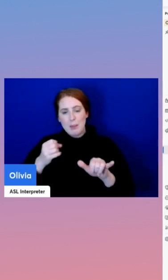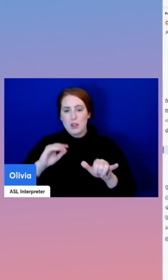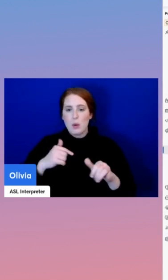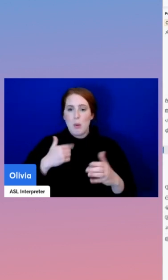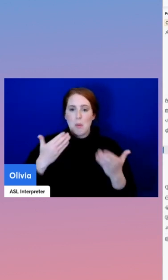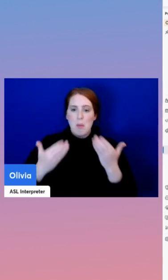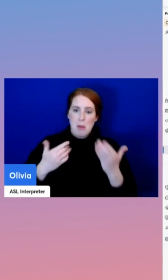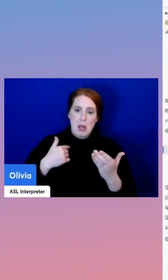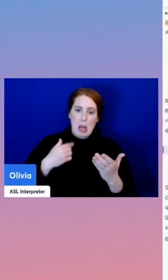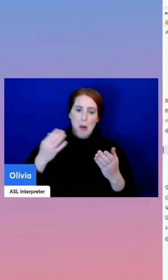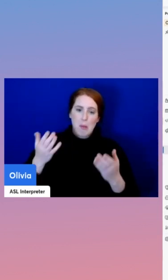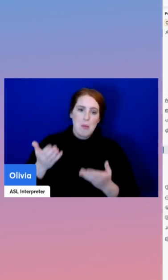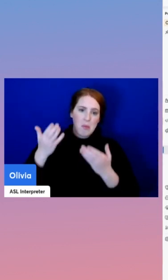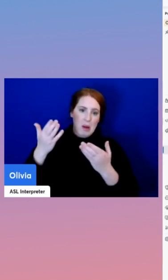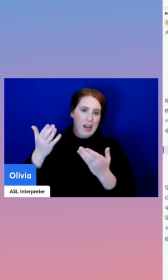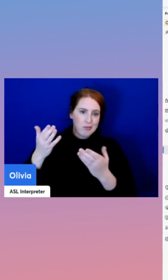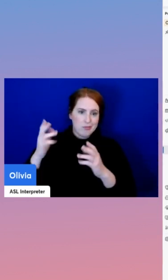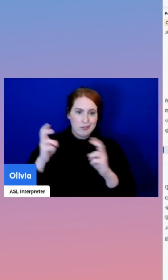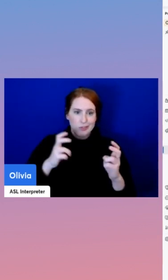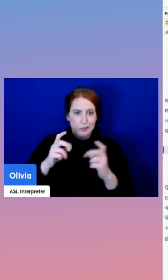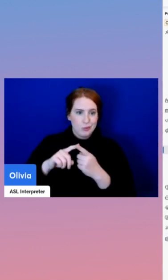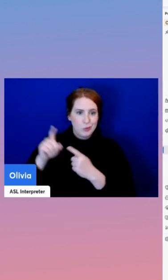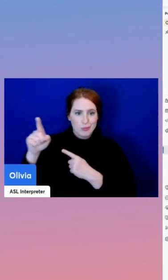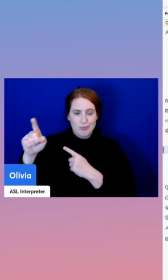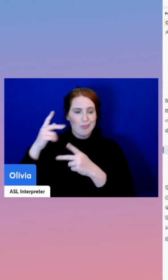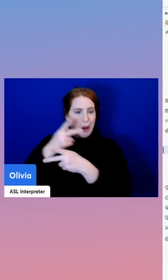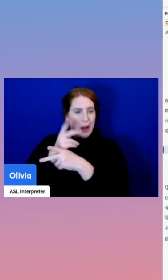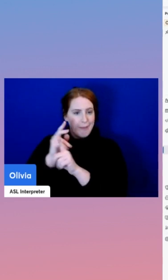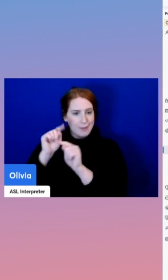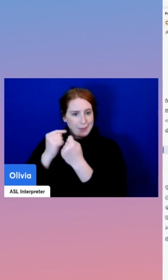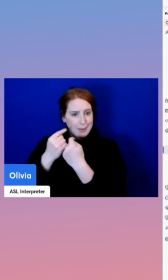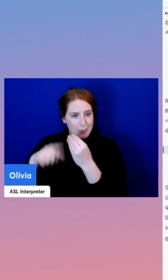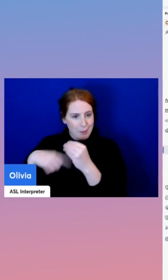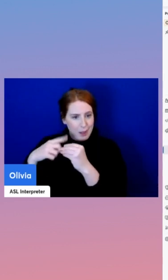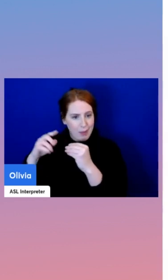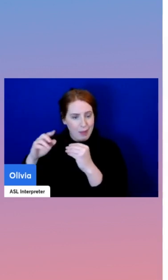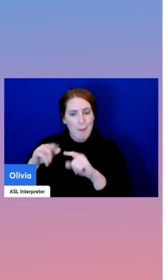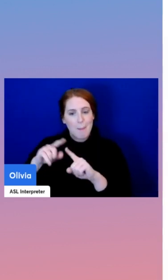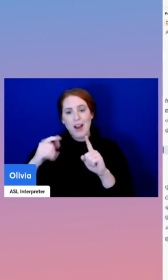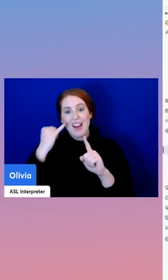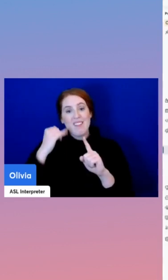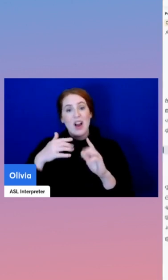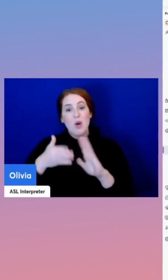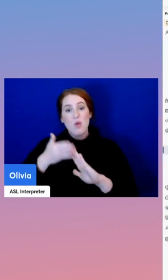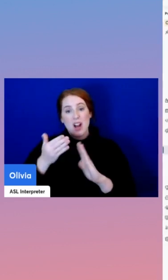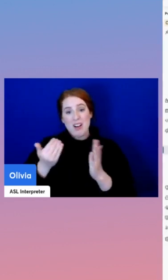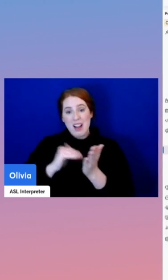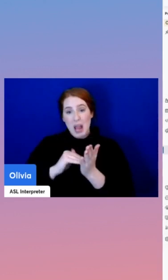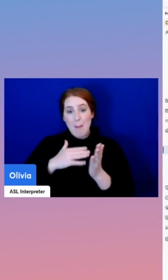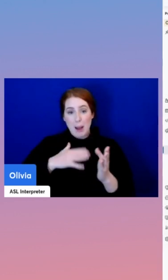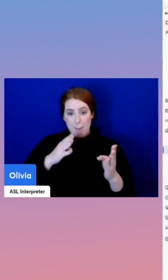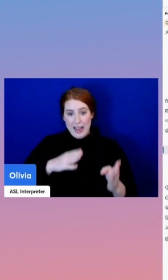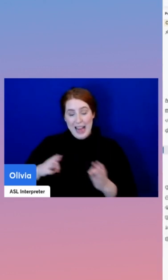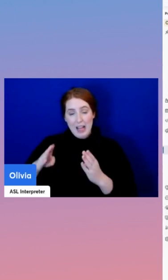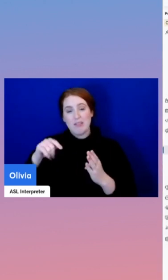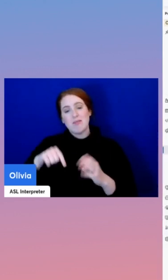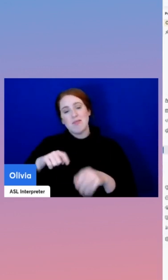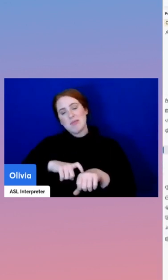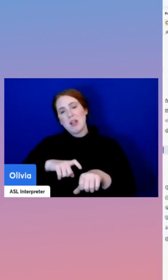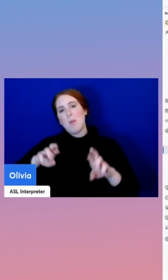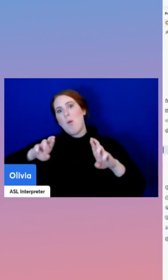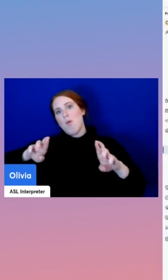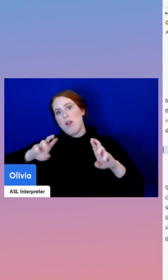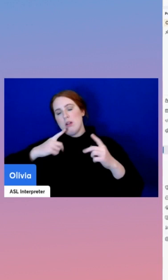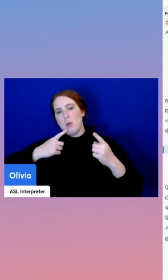an issue to the product about that. But here, if I rerun again my plan, this time hopefully it should work. So now